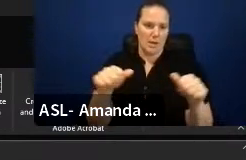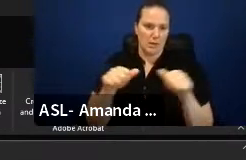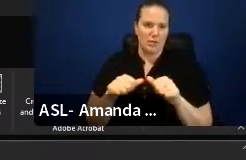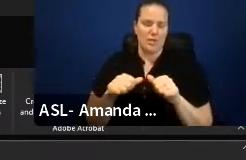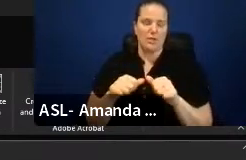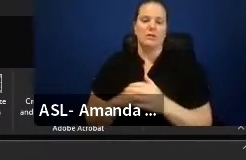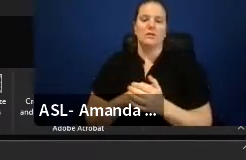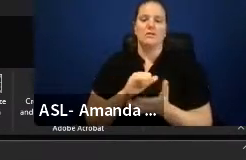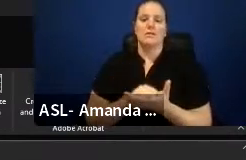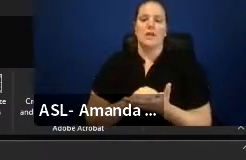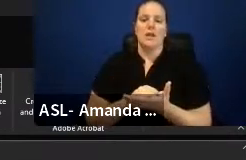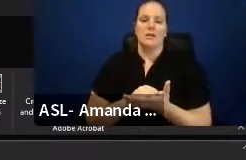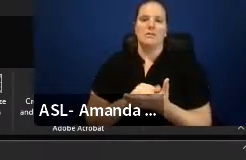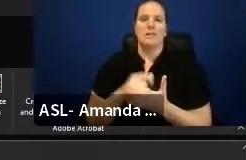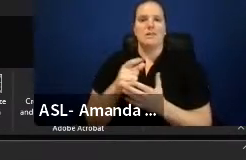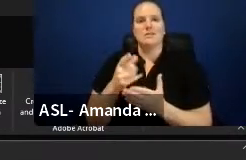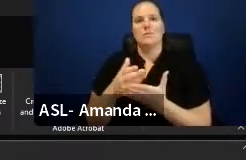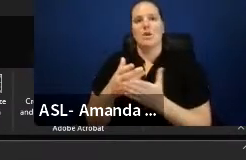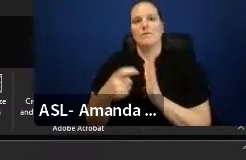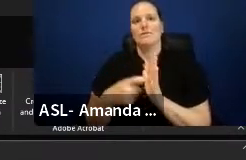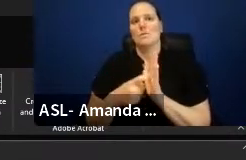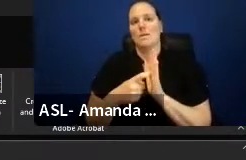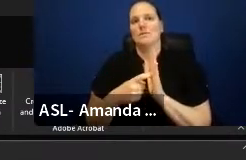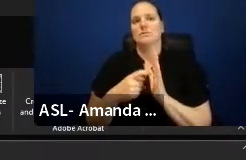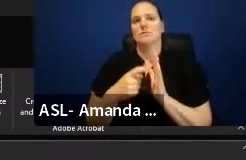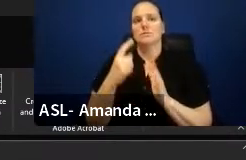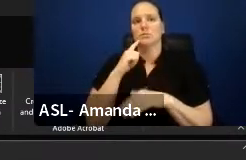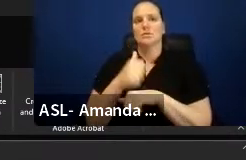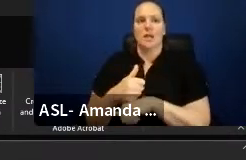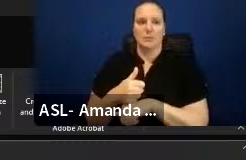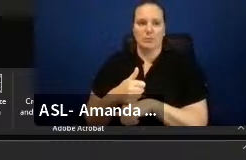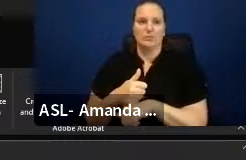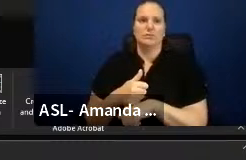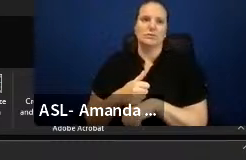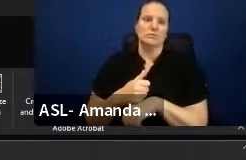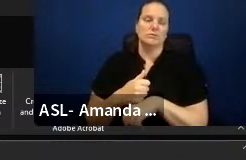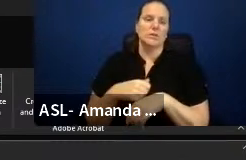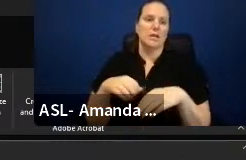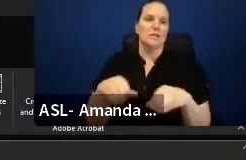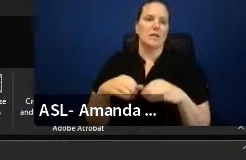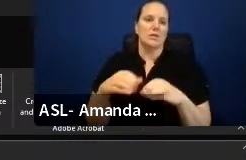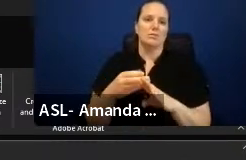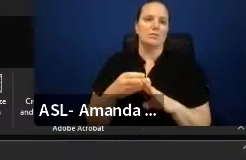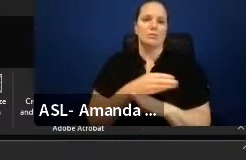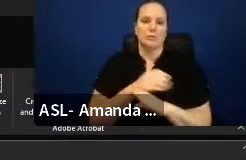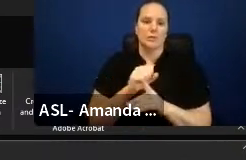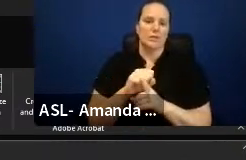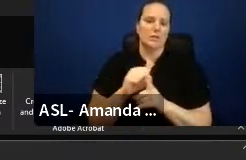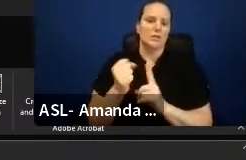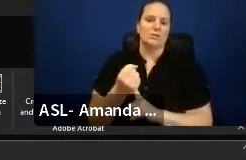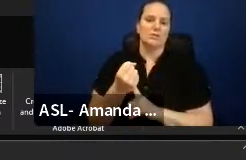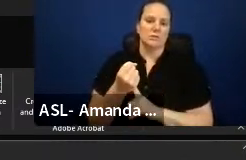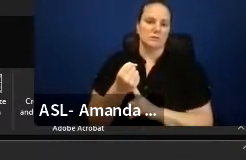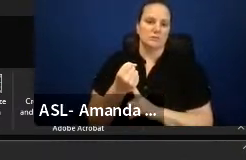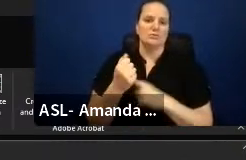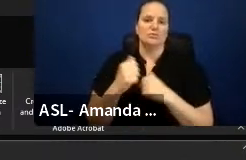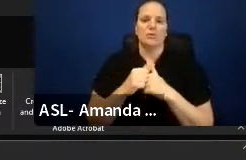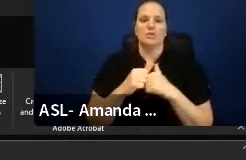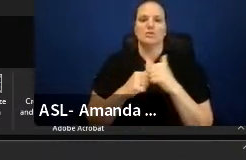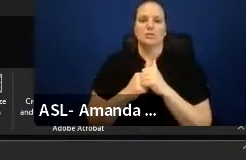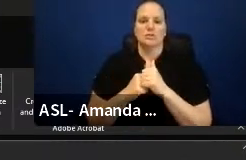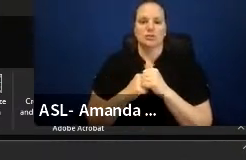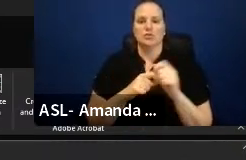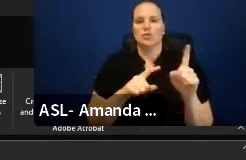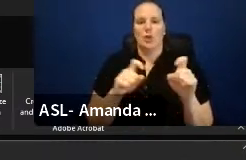And that this is part of the requirements to establish or conduct a pre-construction condition